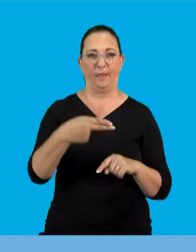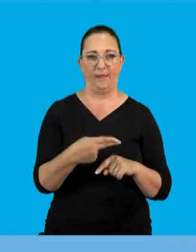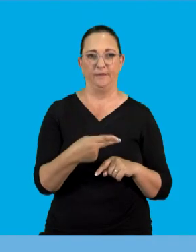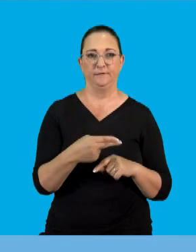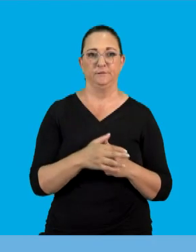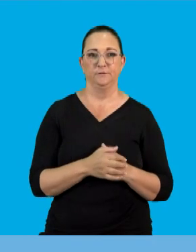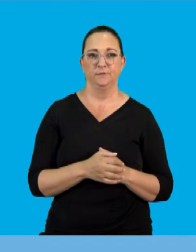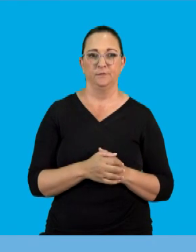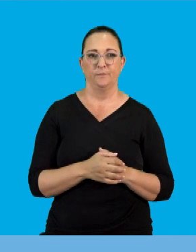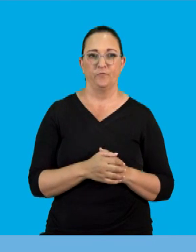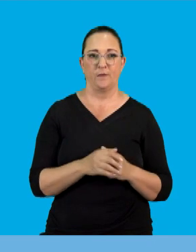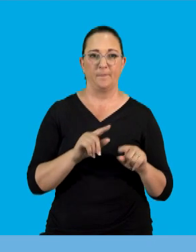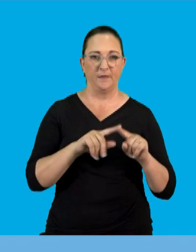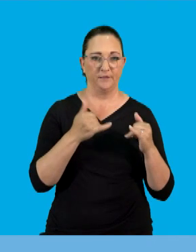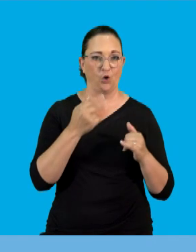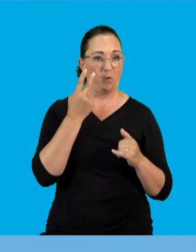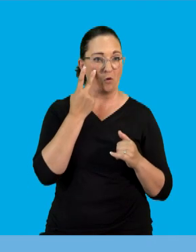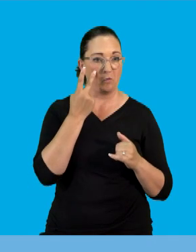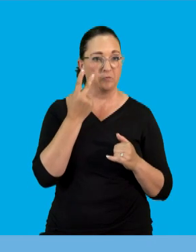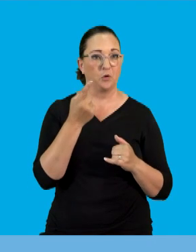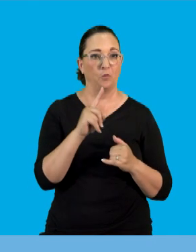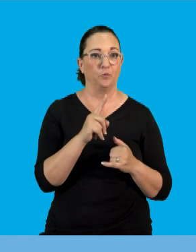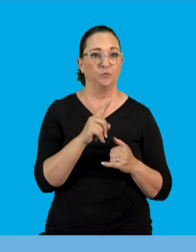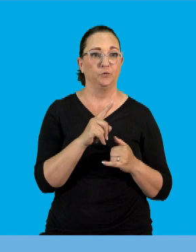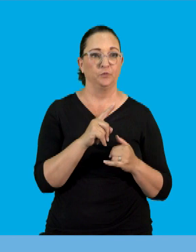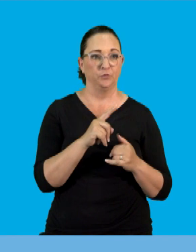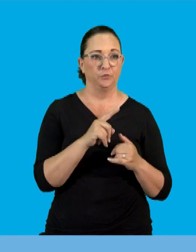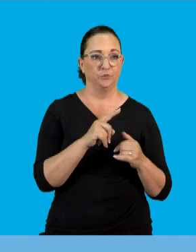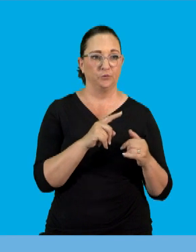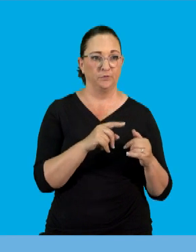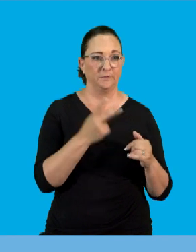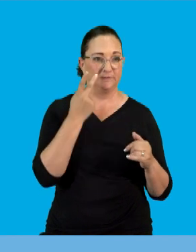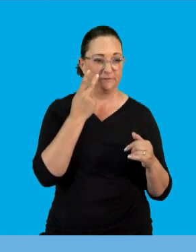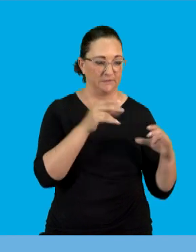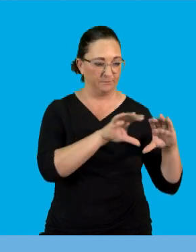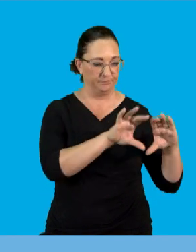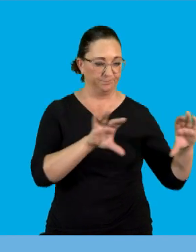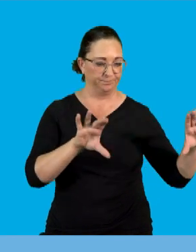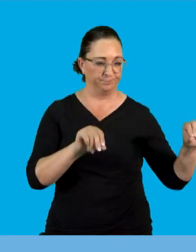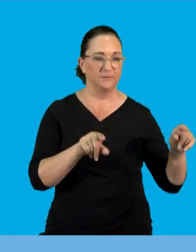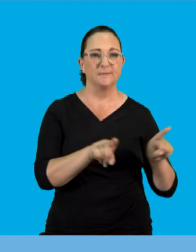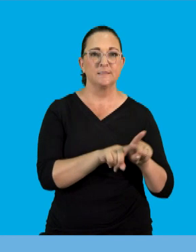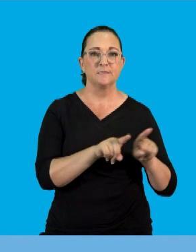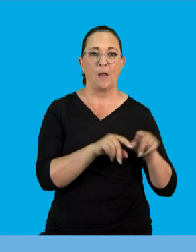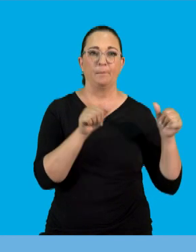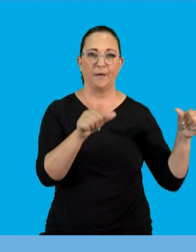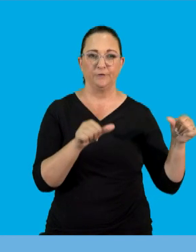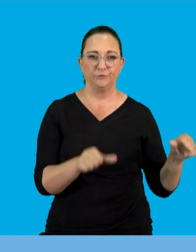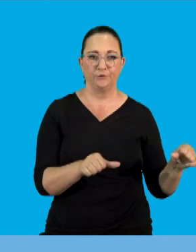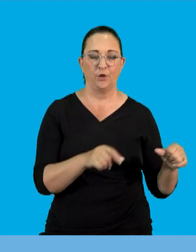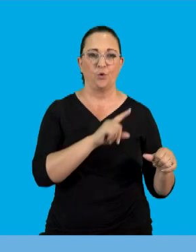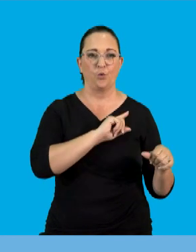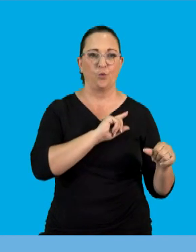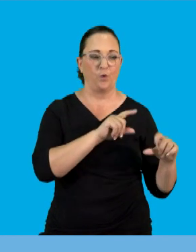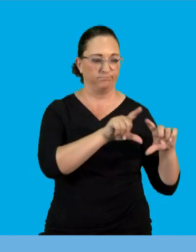can see, the color change that you're going to be observing will be checked against this picture here to say if